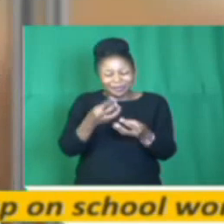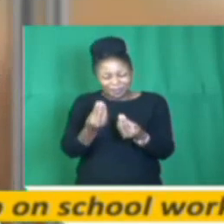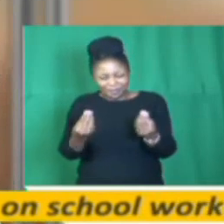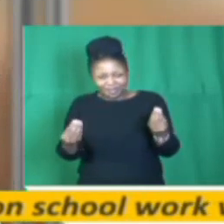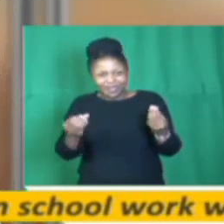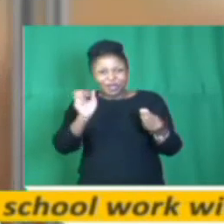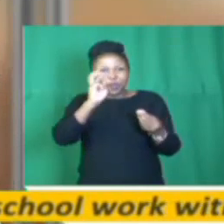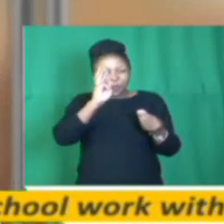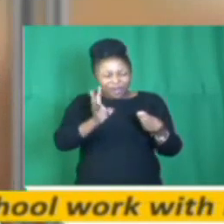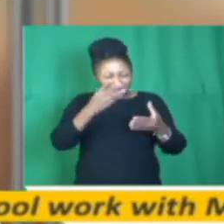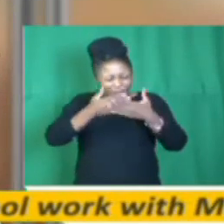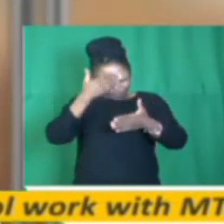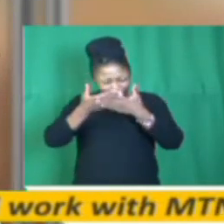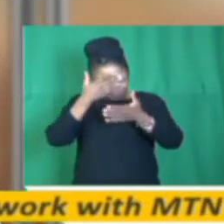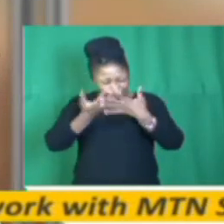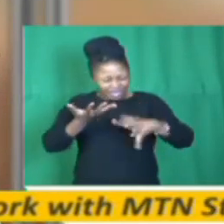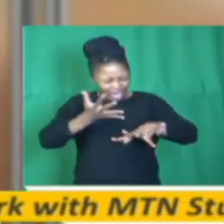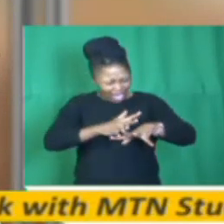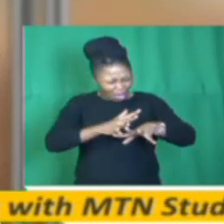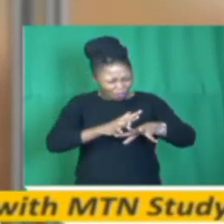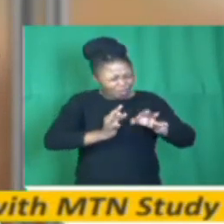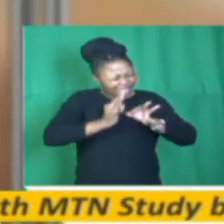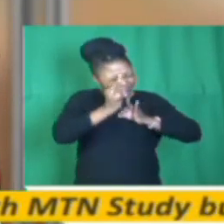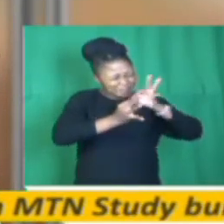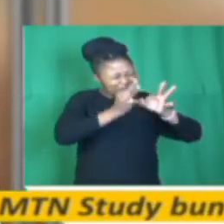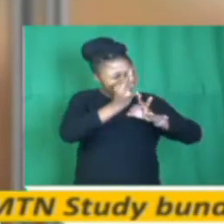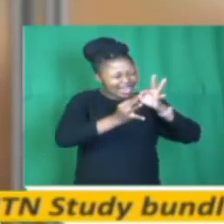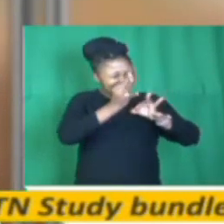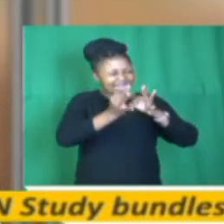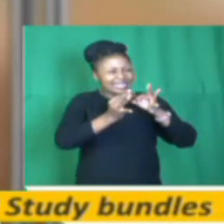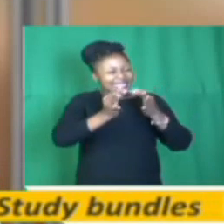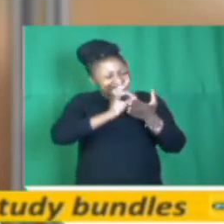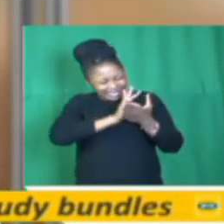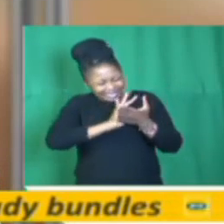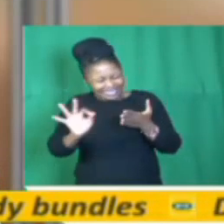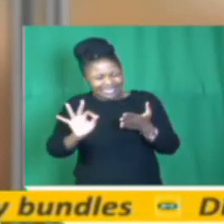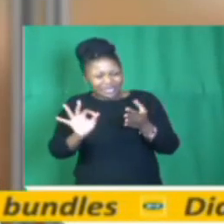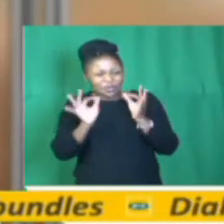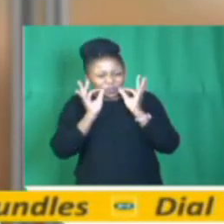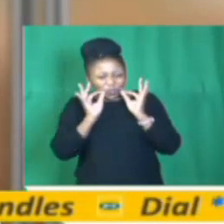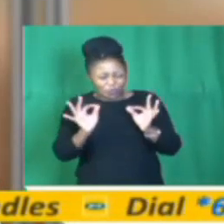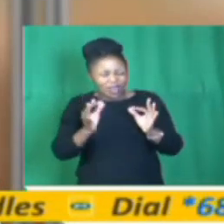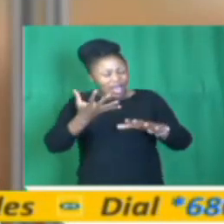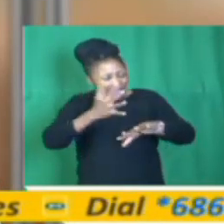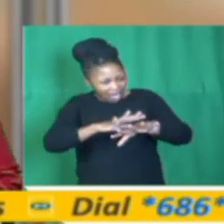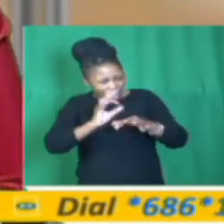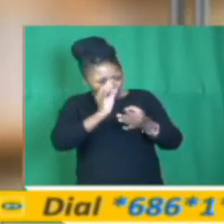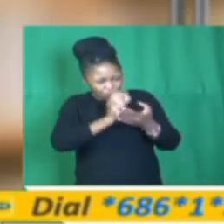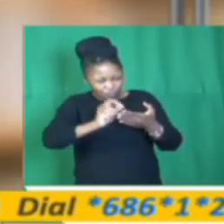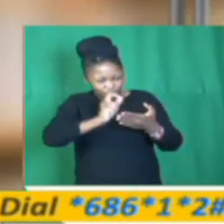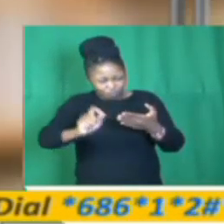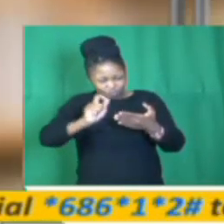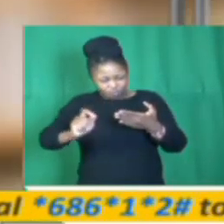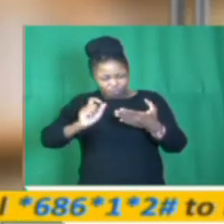in writing the descriptive composition, they're supposed to communicate clearly, accurately, and appropriately. Okay. Writing a